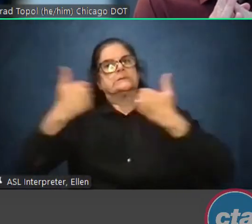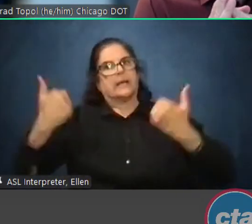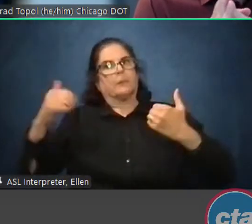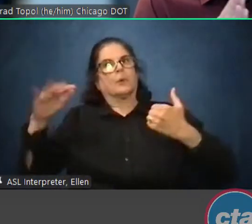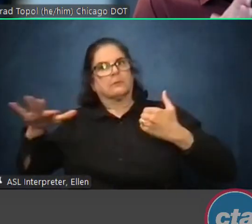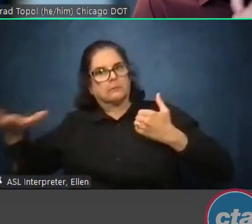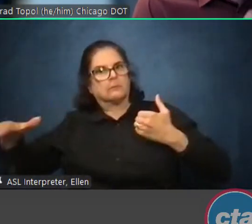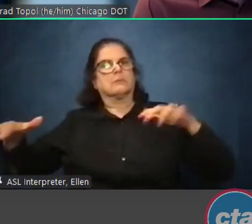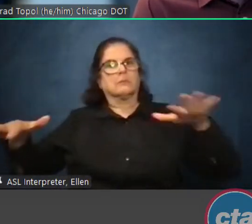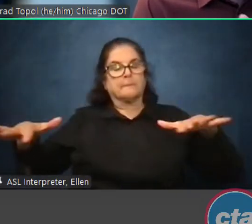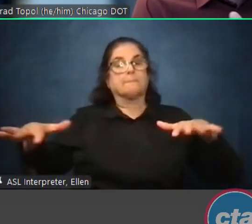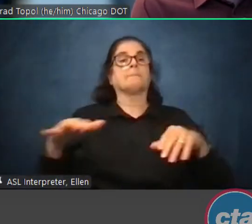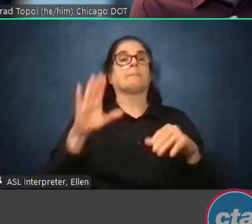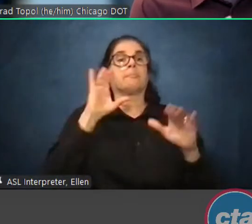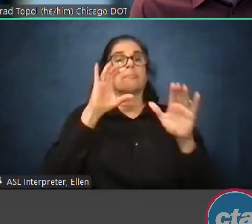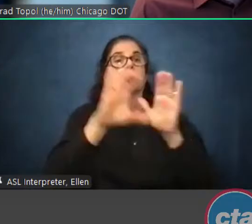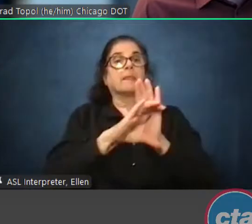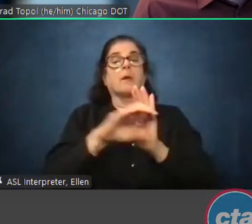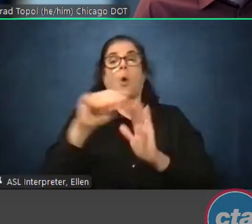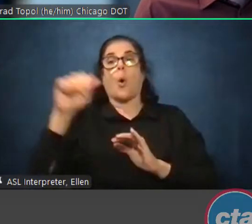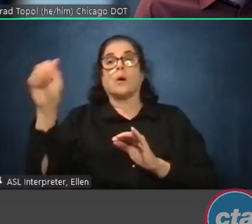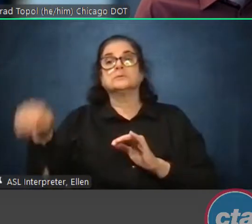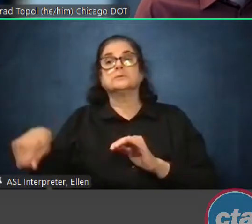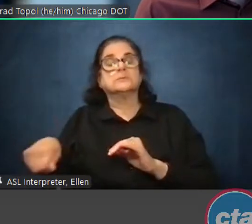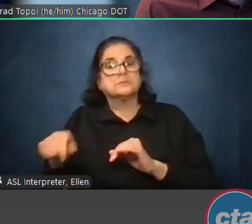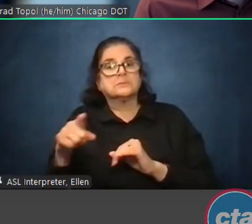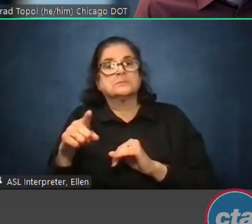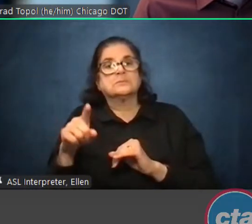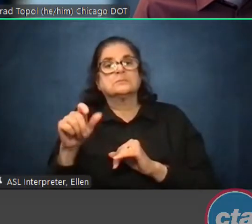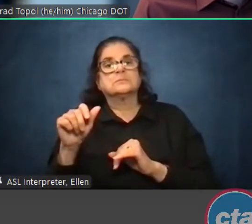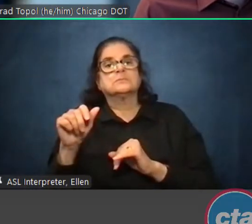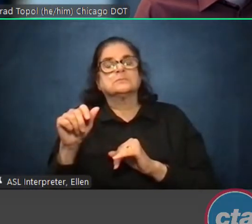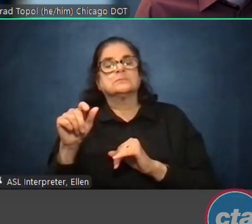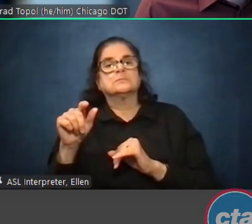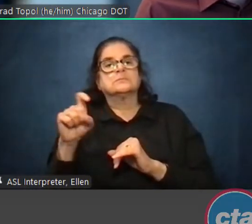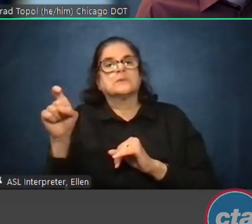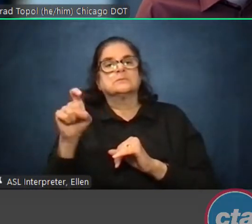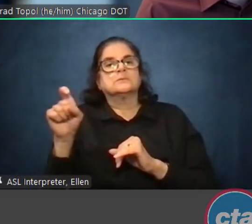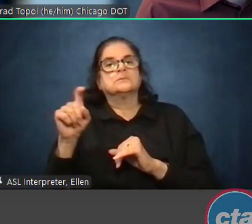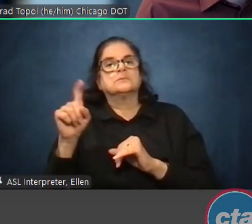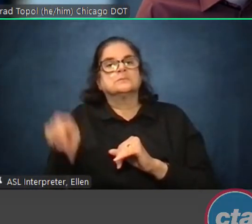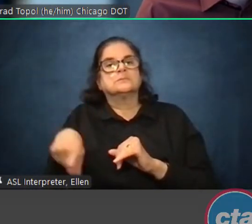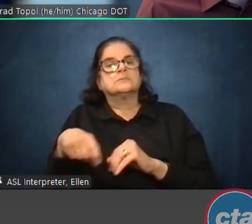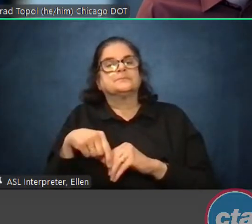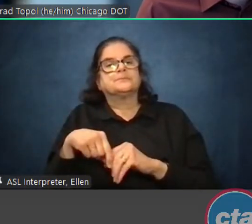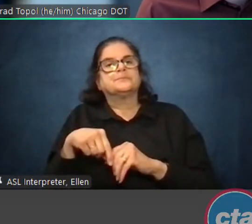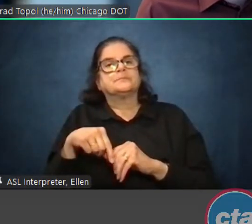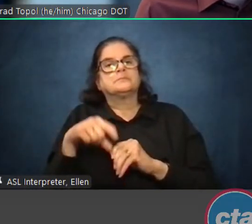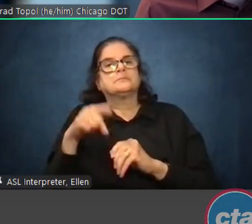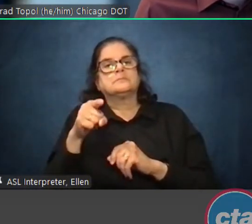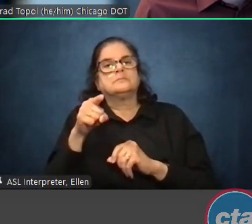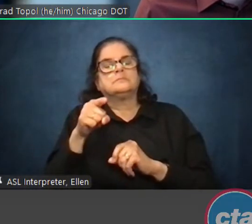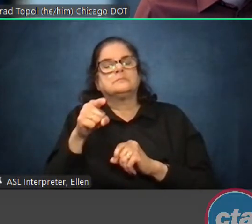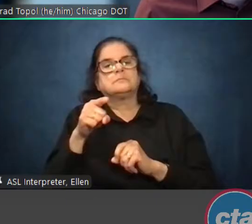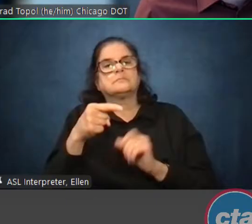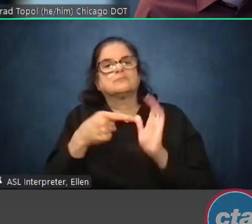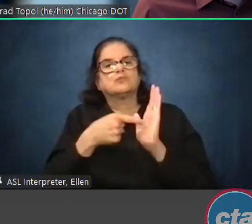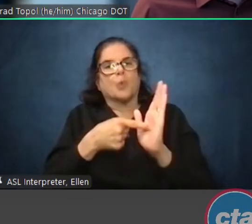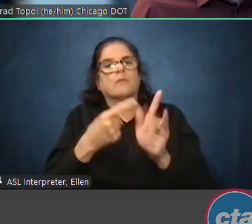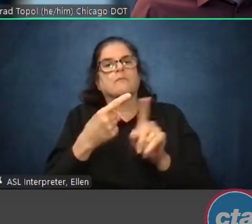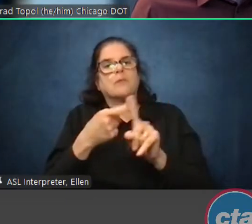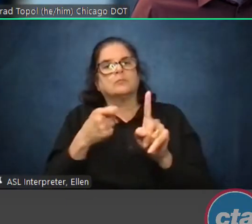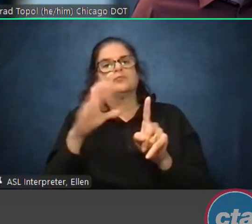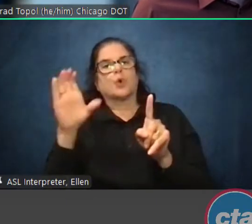We have an example here from Austin, Texas that shows kind of a similar design to some of the ones I was showing from Chicago earlier, where you